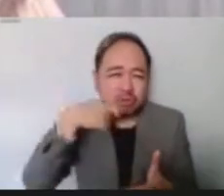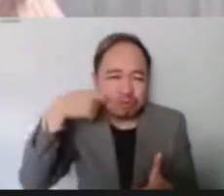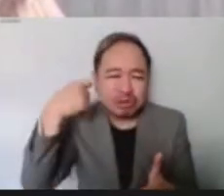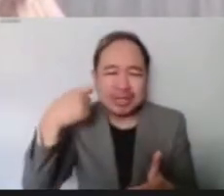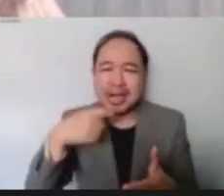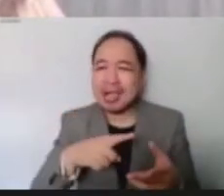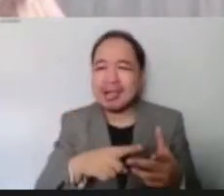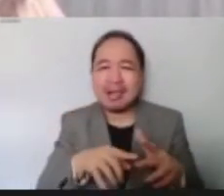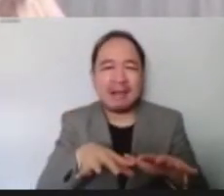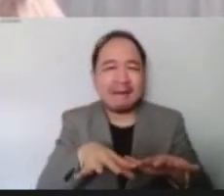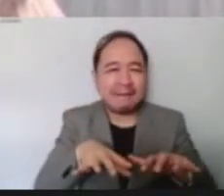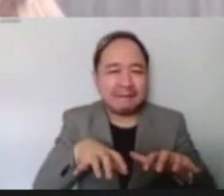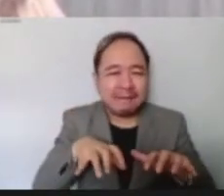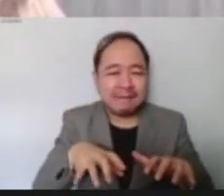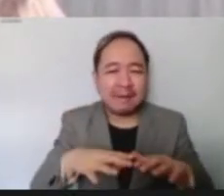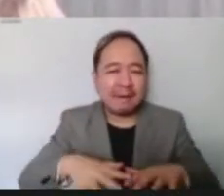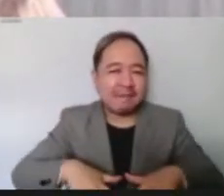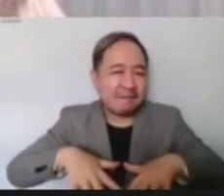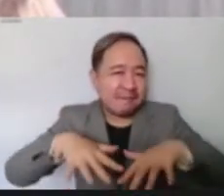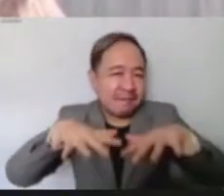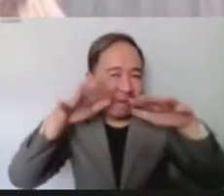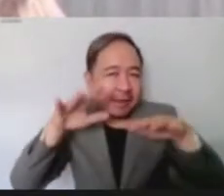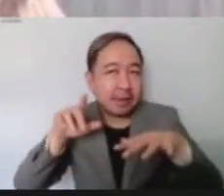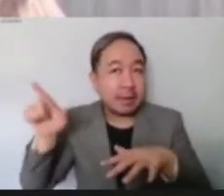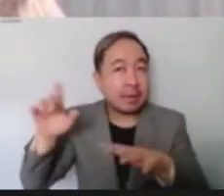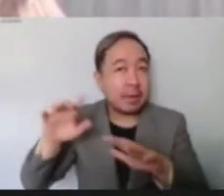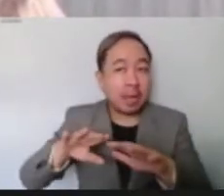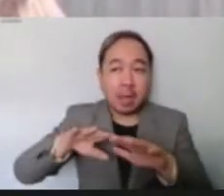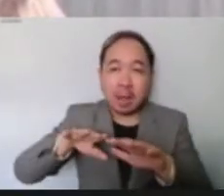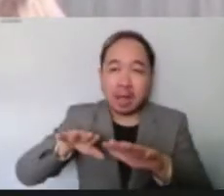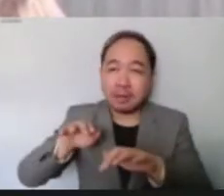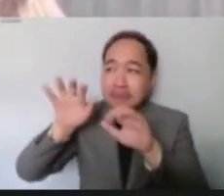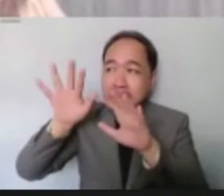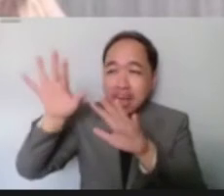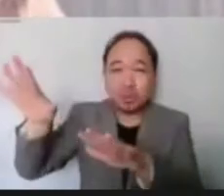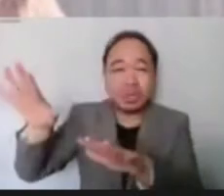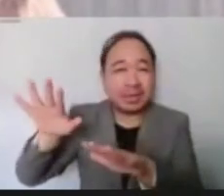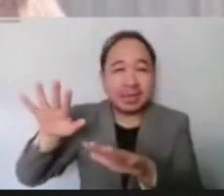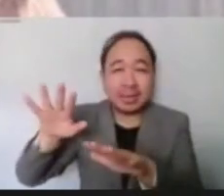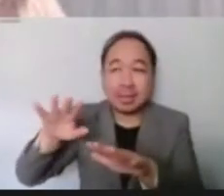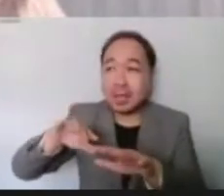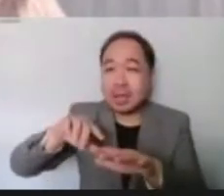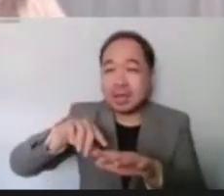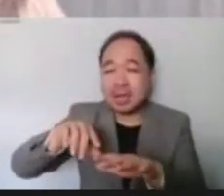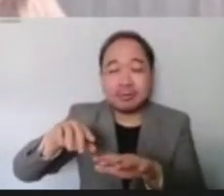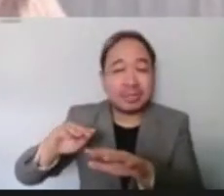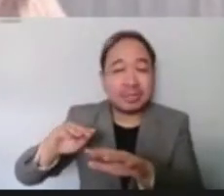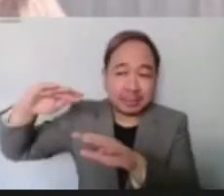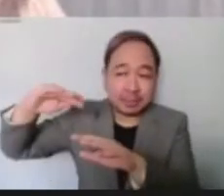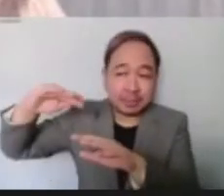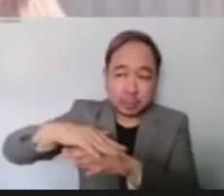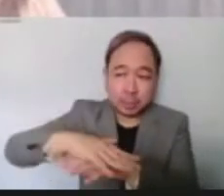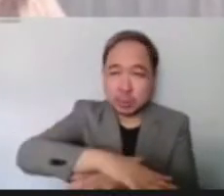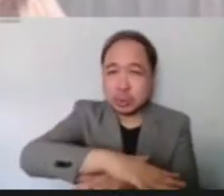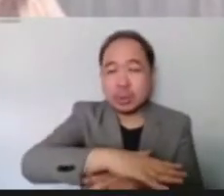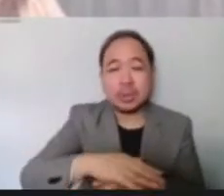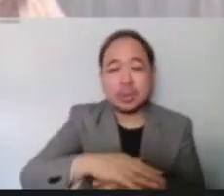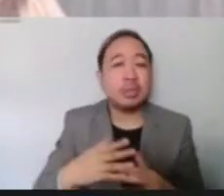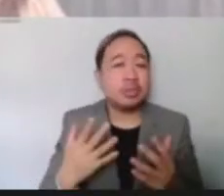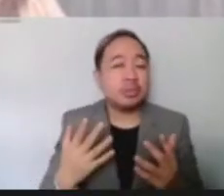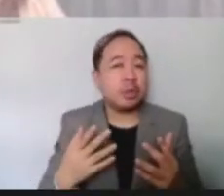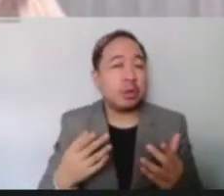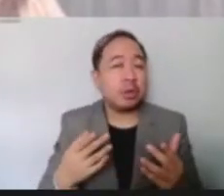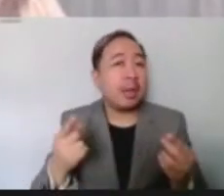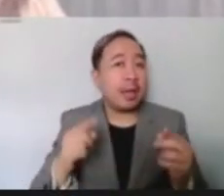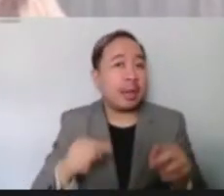rainwater from slopes of the Himalayas surrounding the state due to absence of water catchment and resulting in